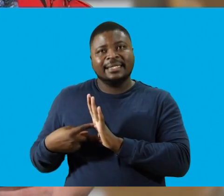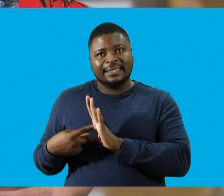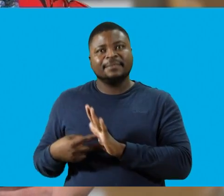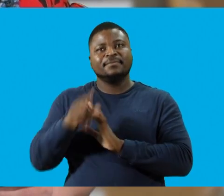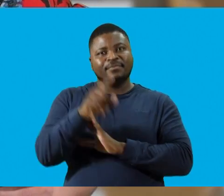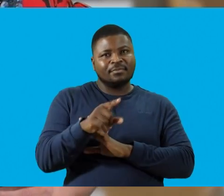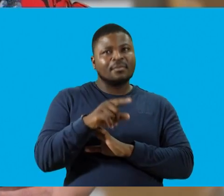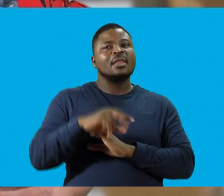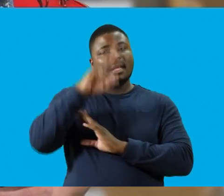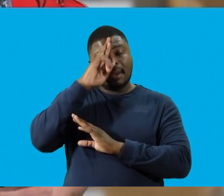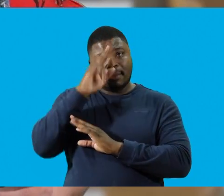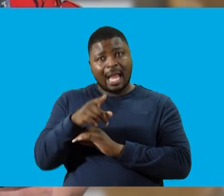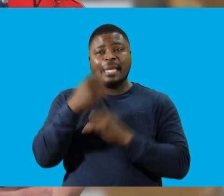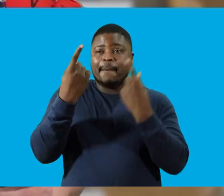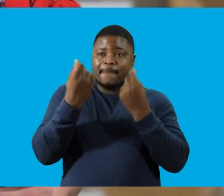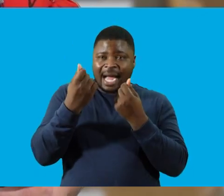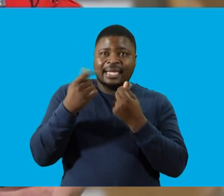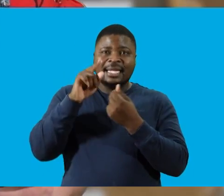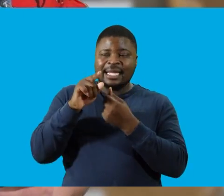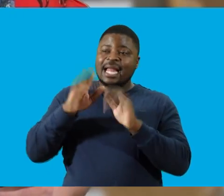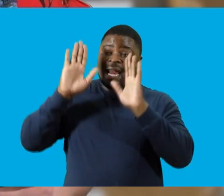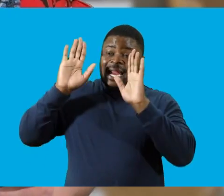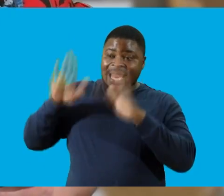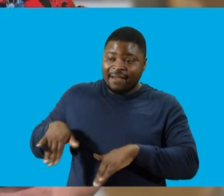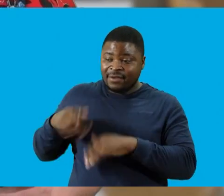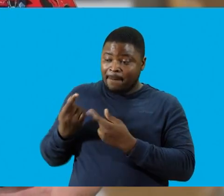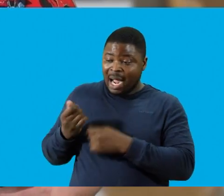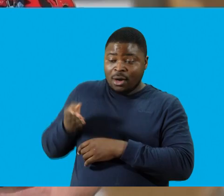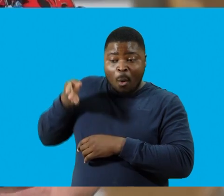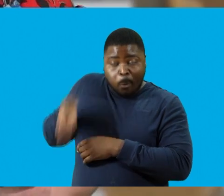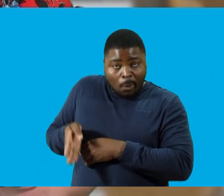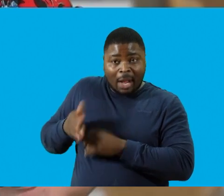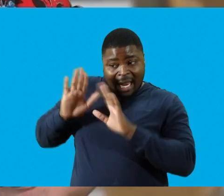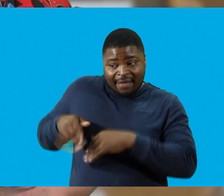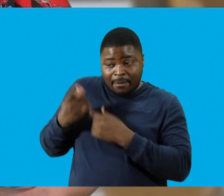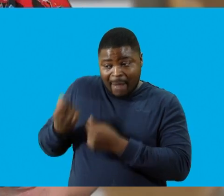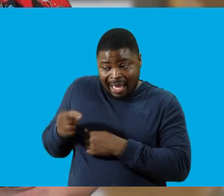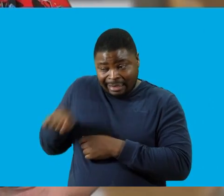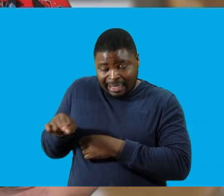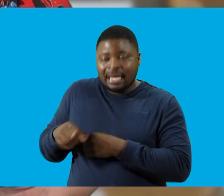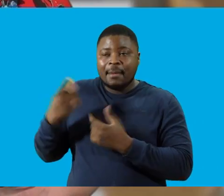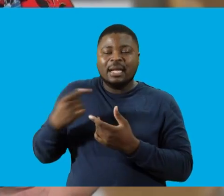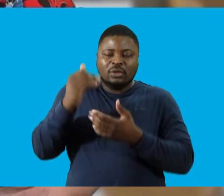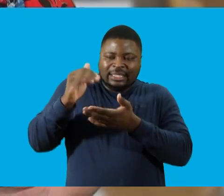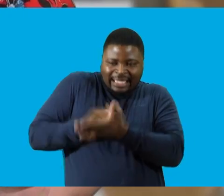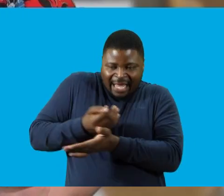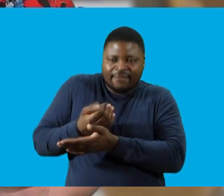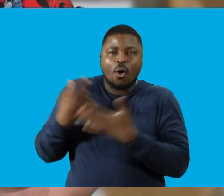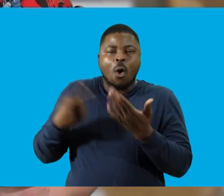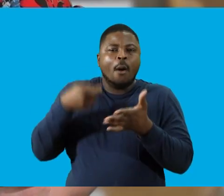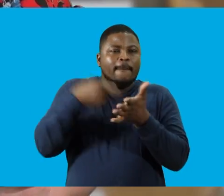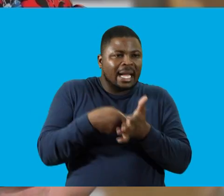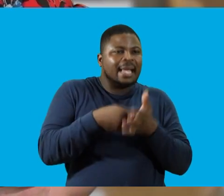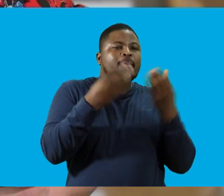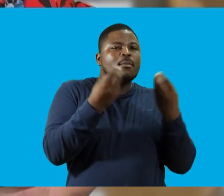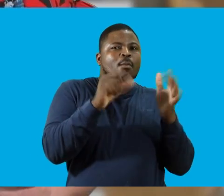a household. It's money that's left, either to save or to spend on something nice if you didn't